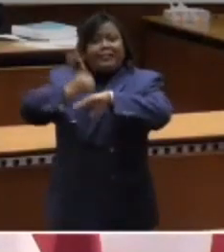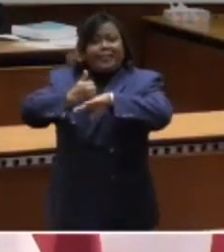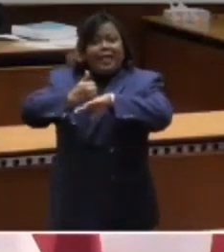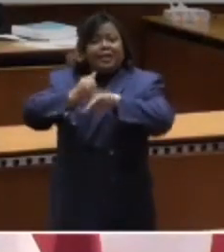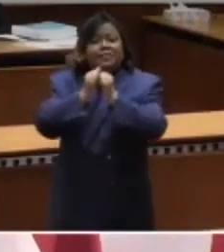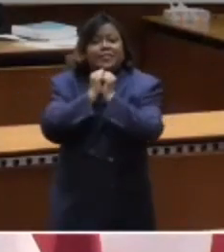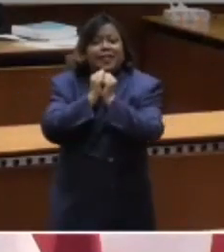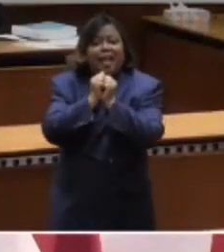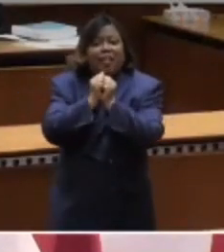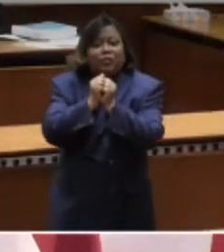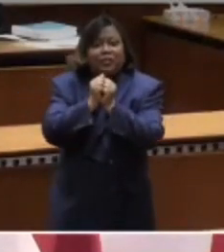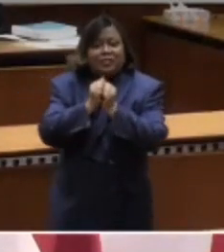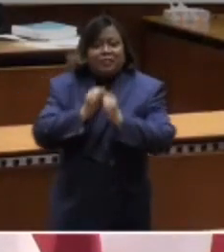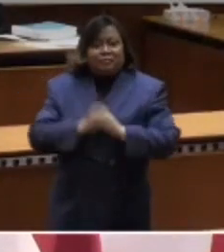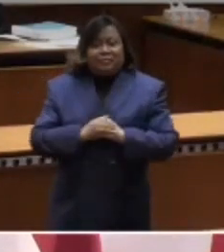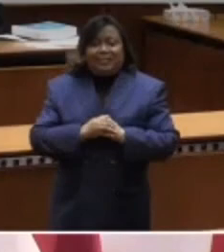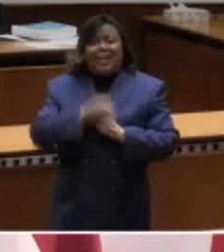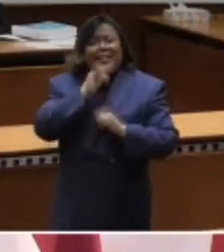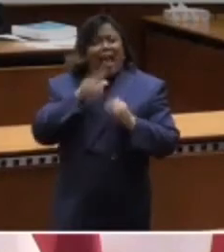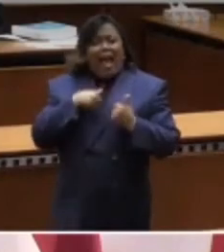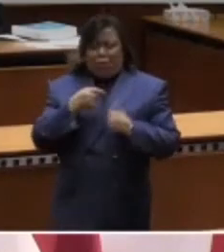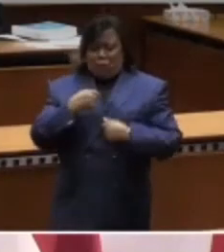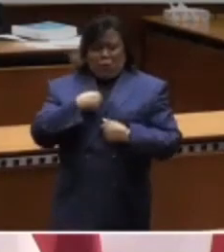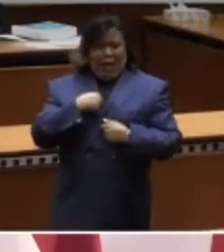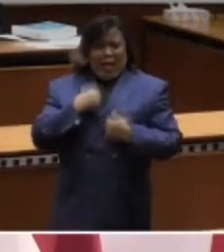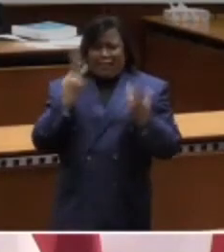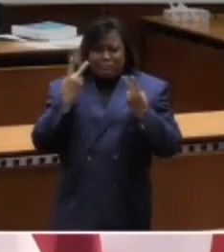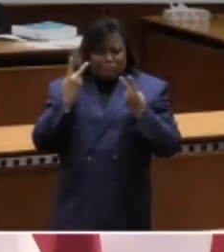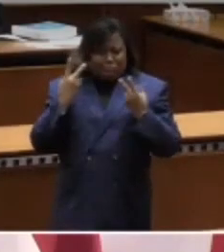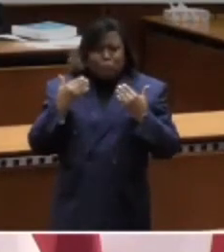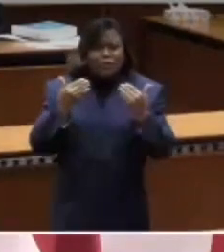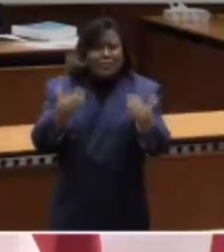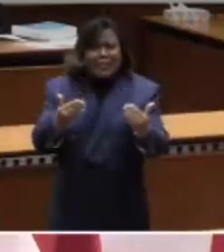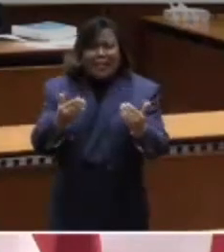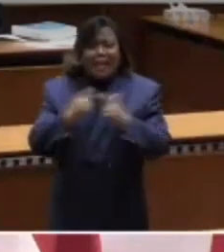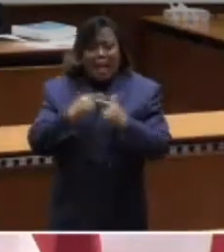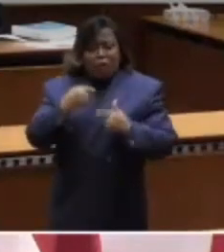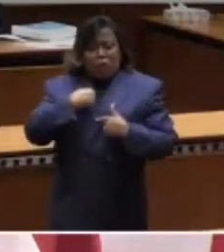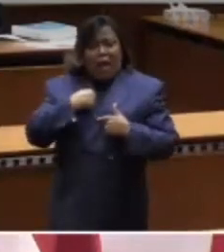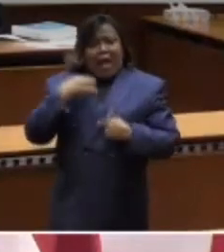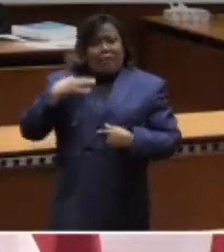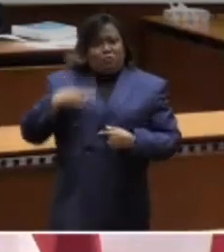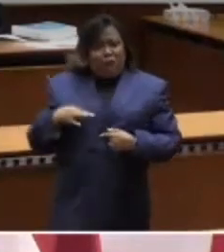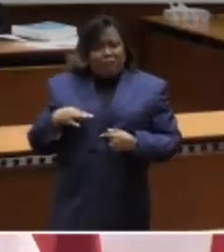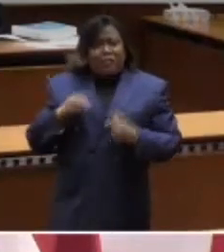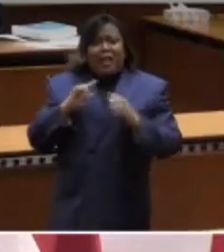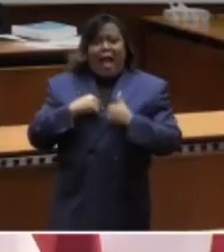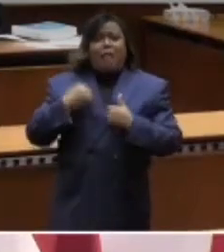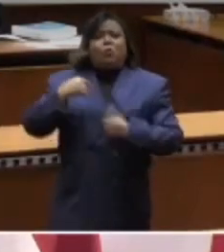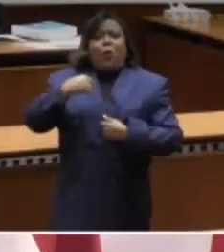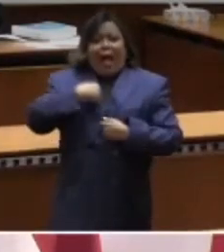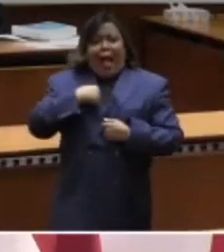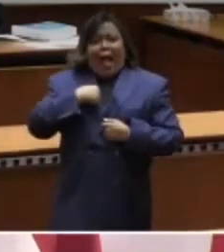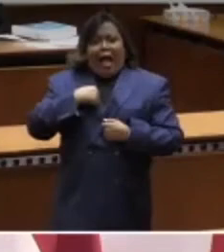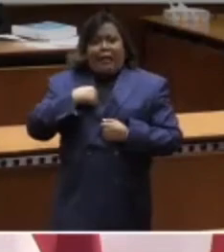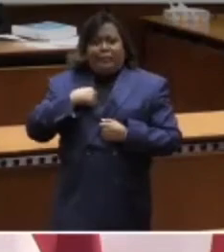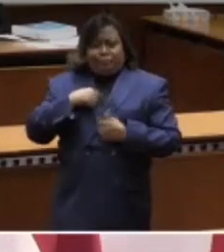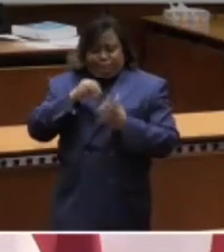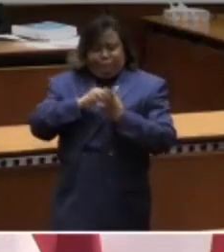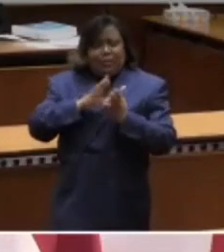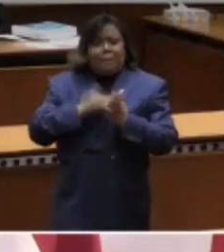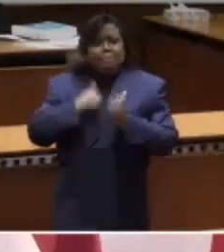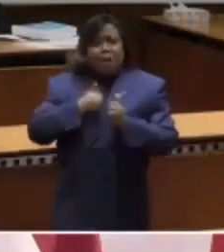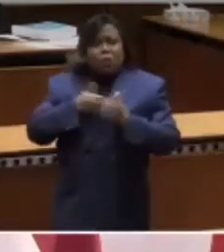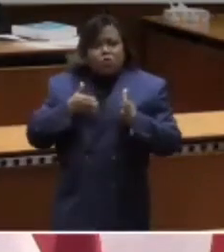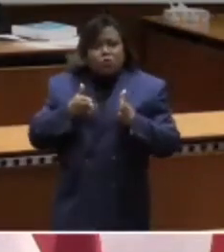of togetherness. Not how do I proceed, how do I profit, or how do I chart my